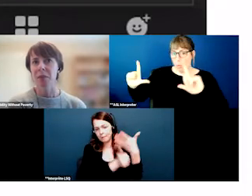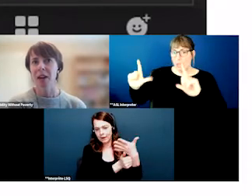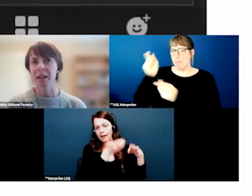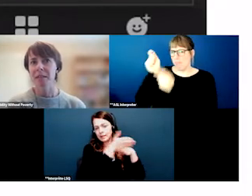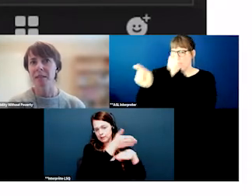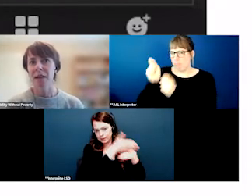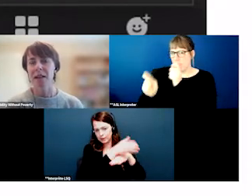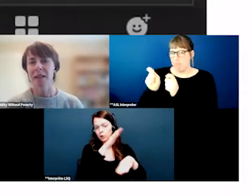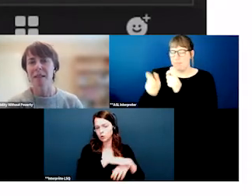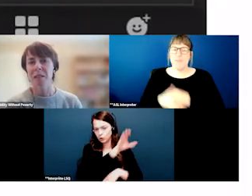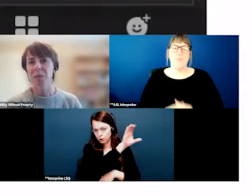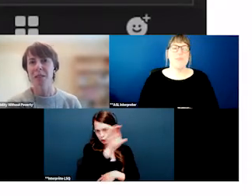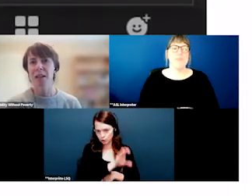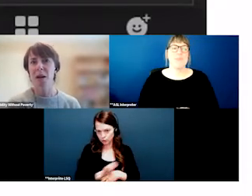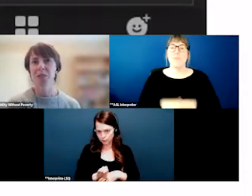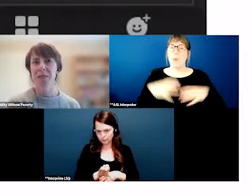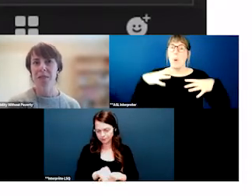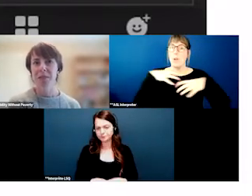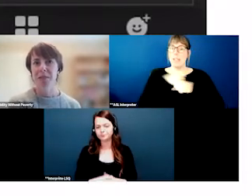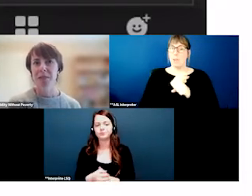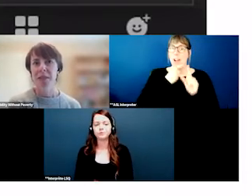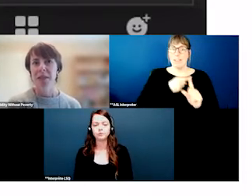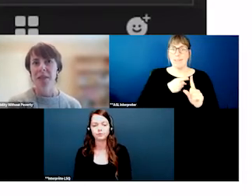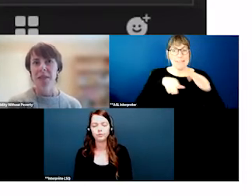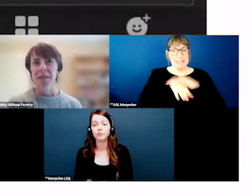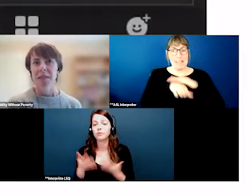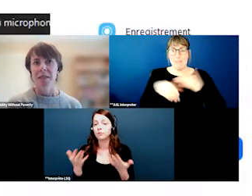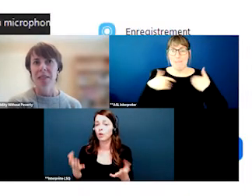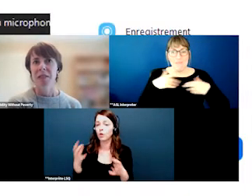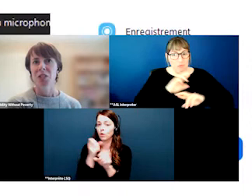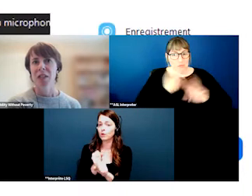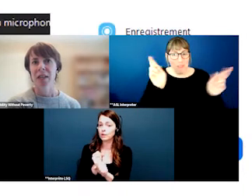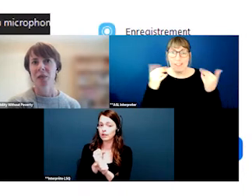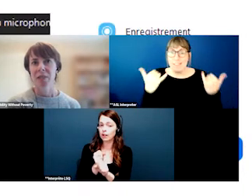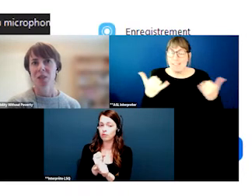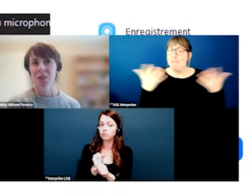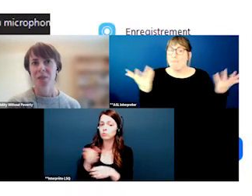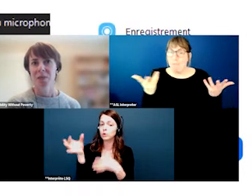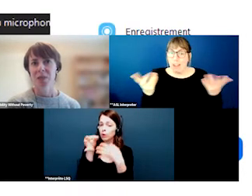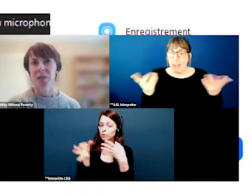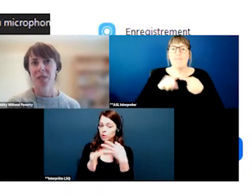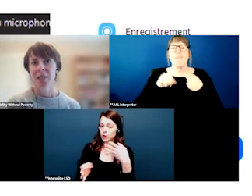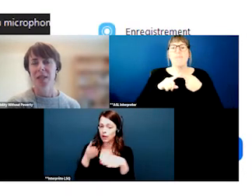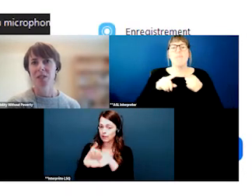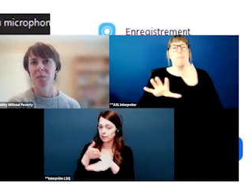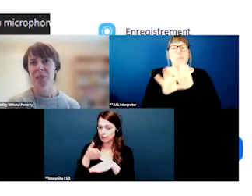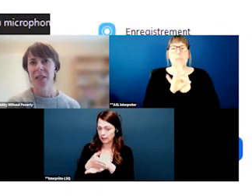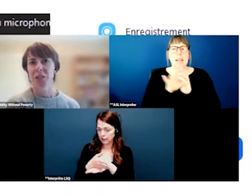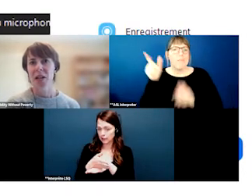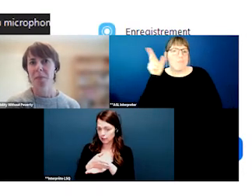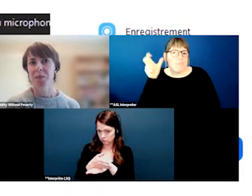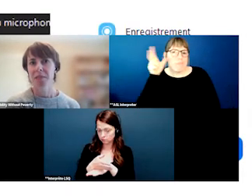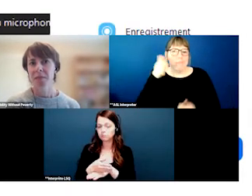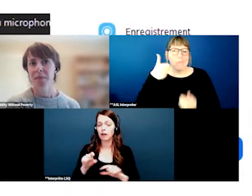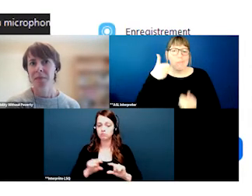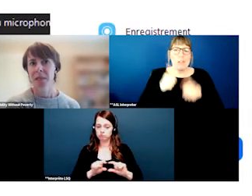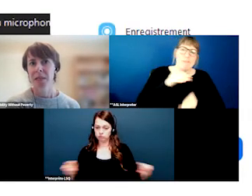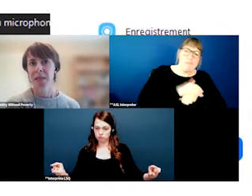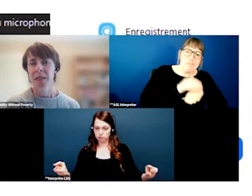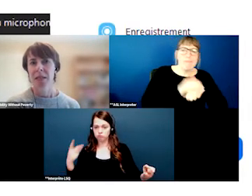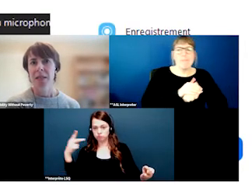to summarize our accessibility options, select your language using the interpretation